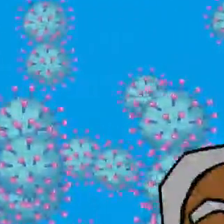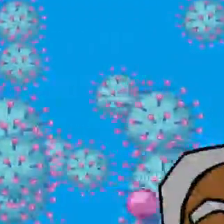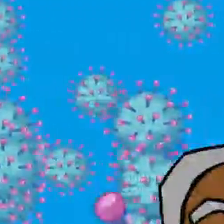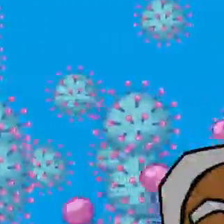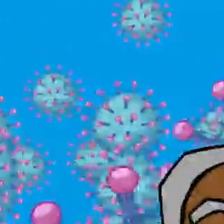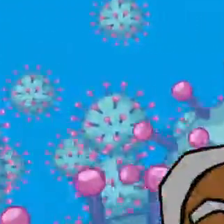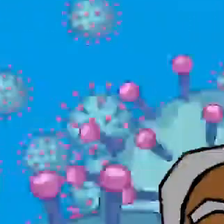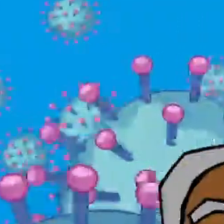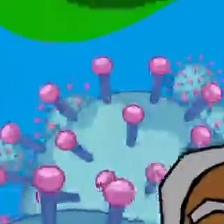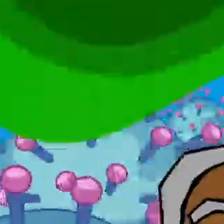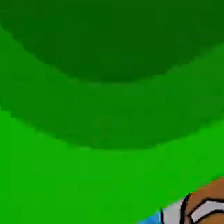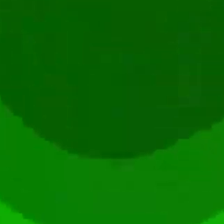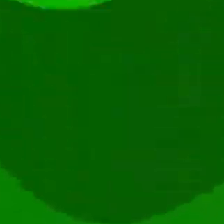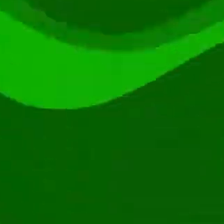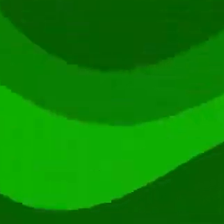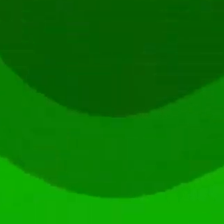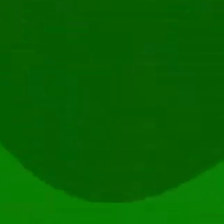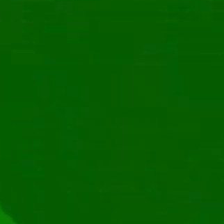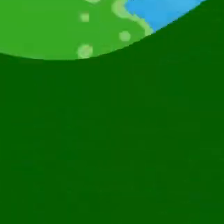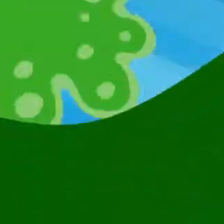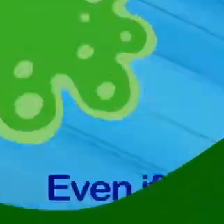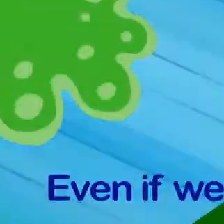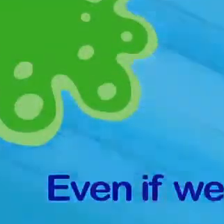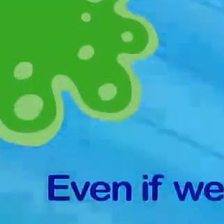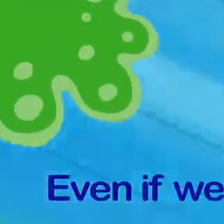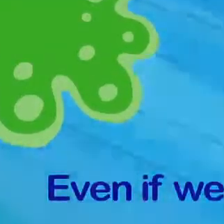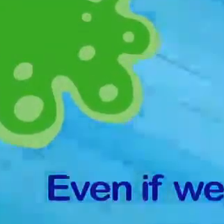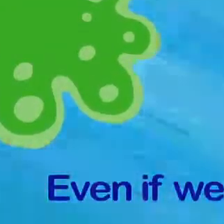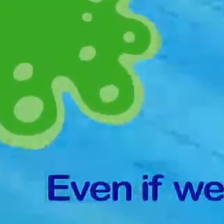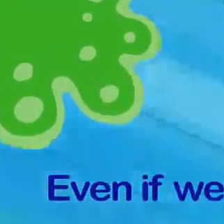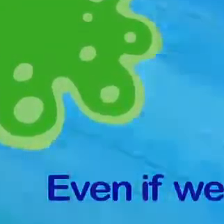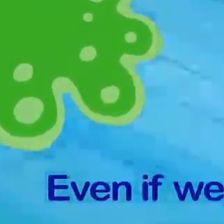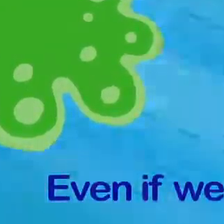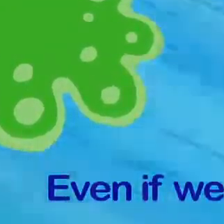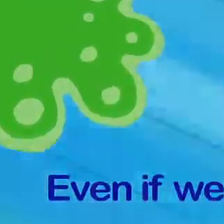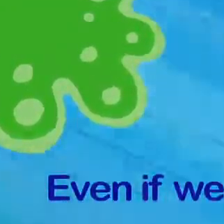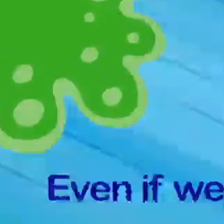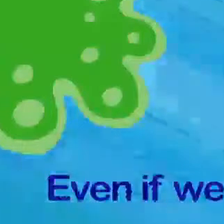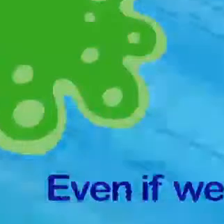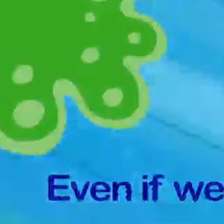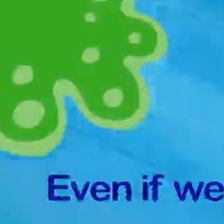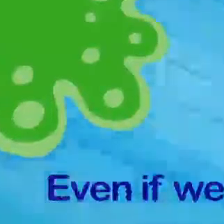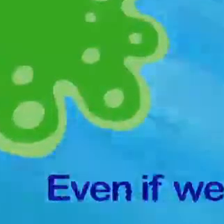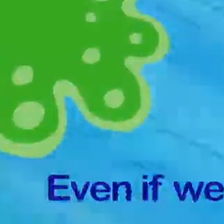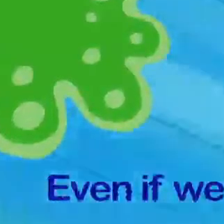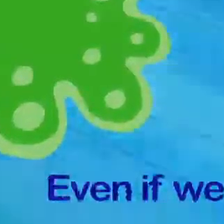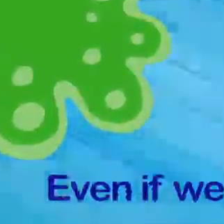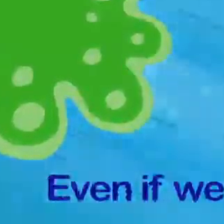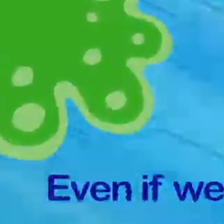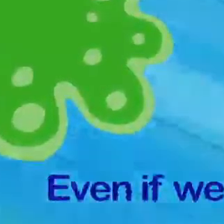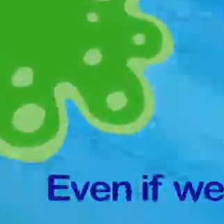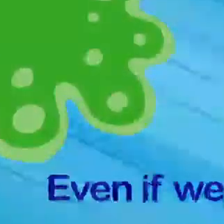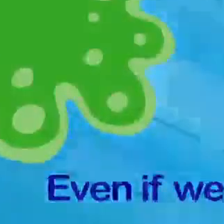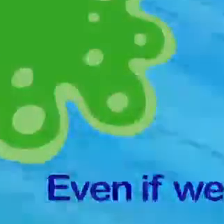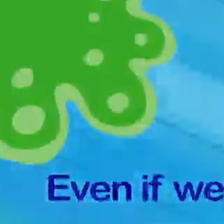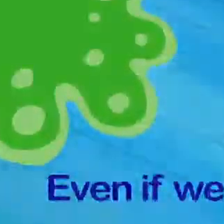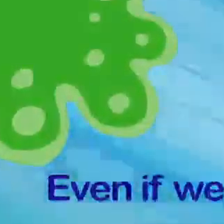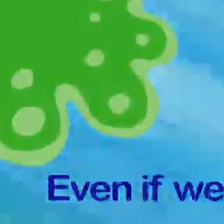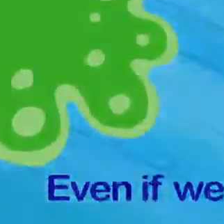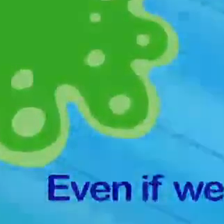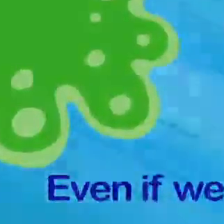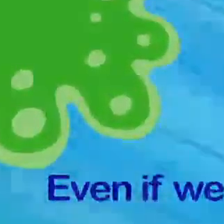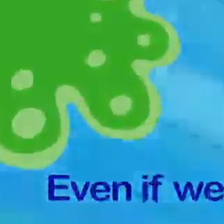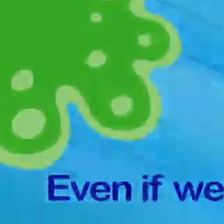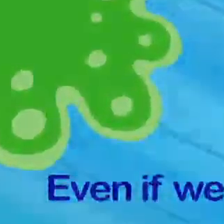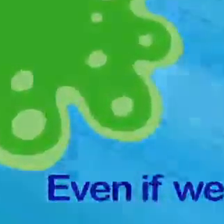like Grandma and Grandpa really sick. And even if we don't get sick, we can still carry around the coronavirus, which can jump from us to